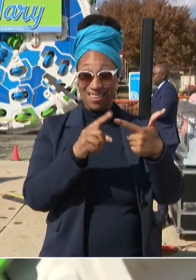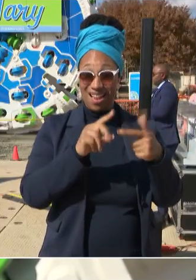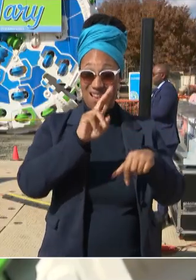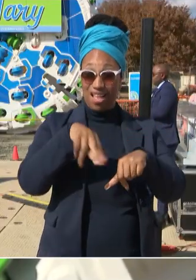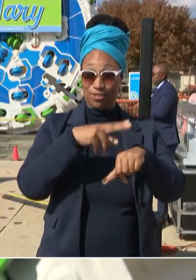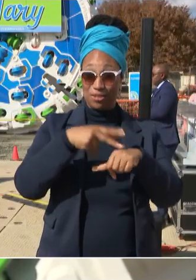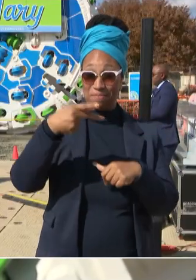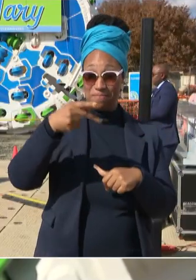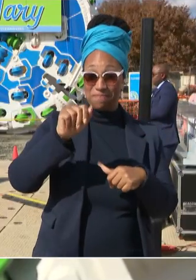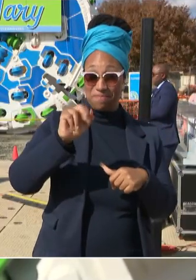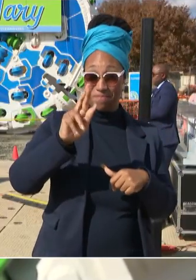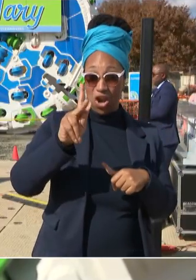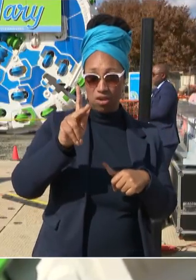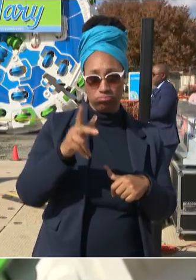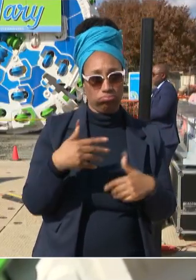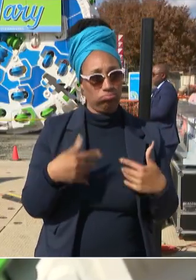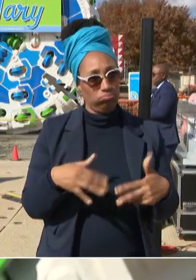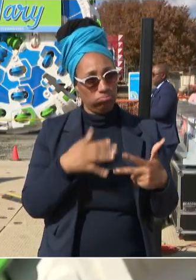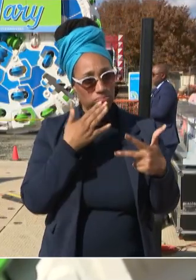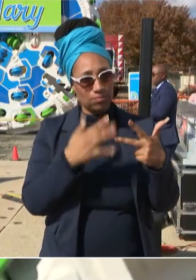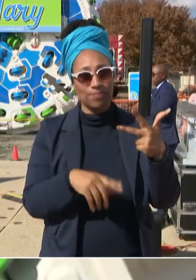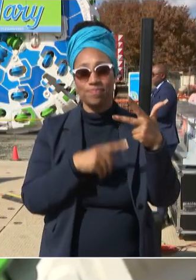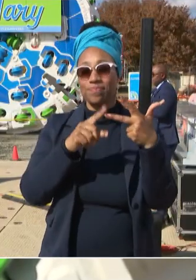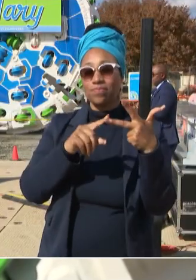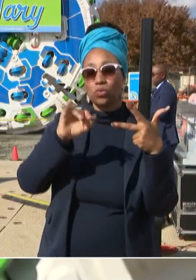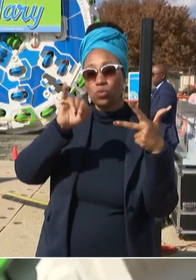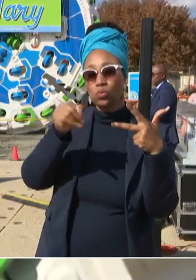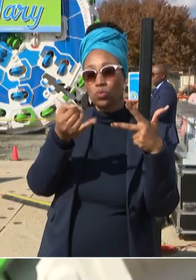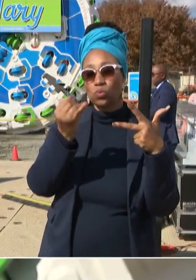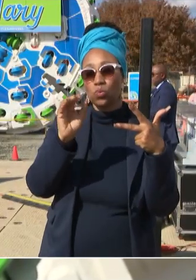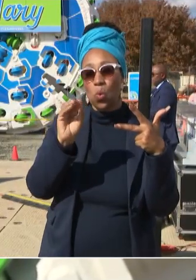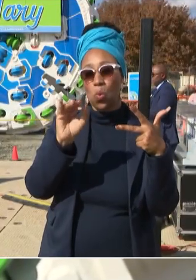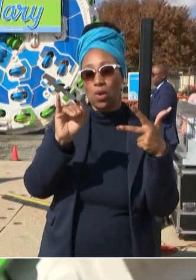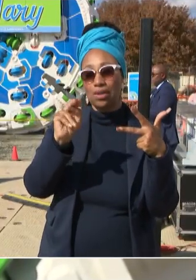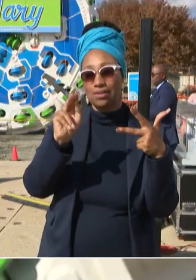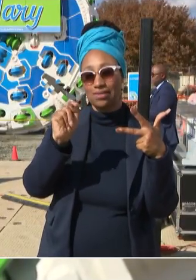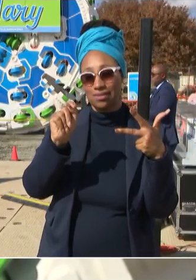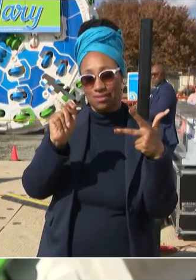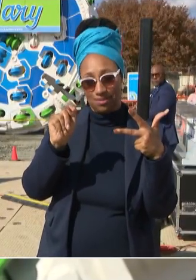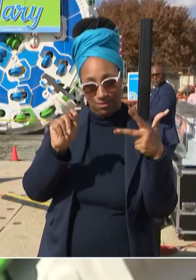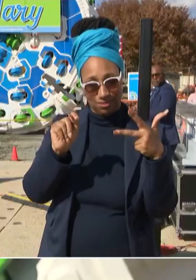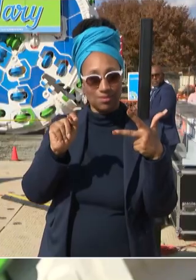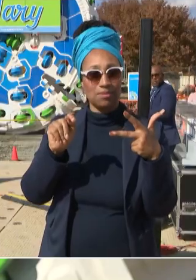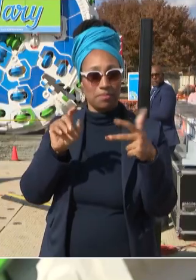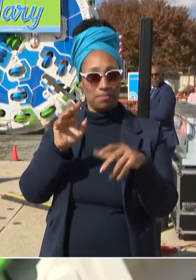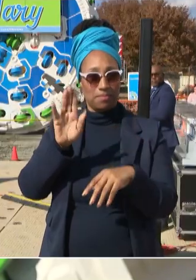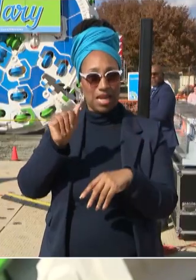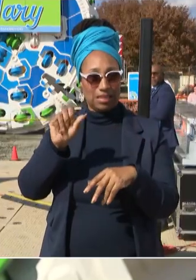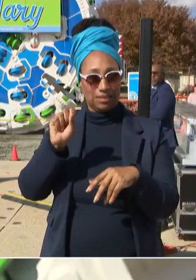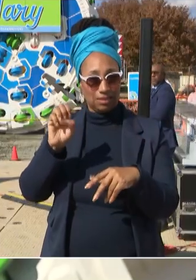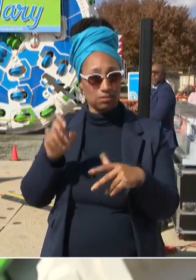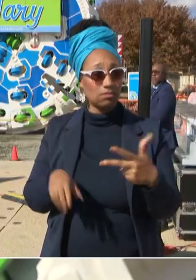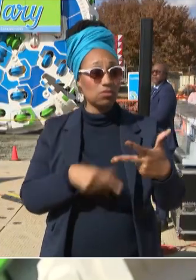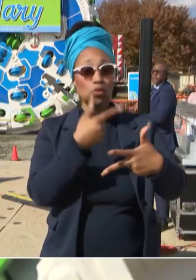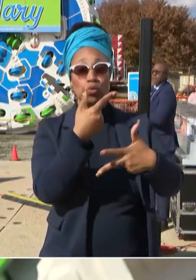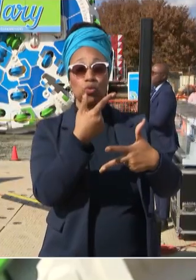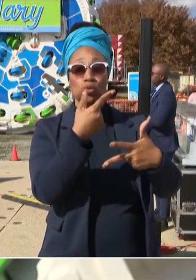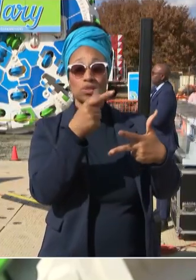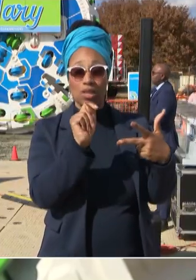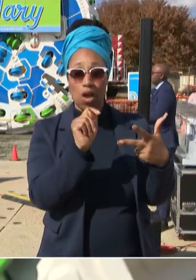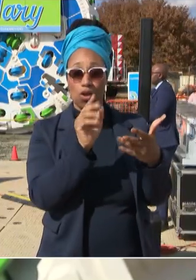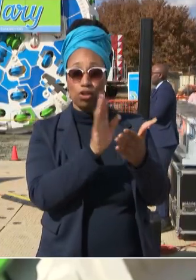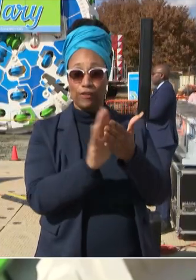Boarding, Georgetown University, WMATA, DDOT, DOE, Kennedy Center, and many